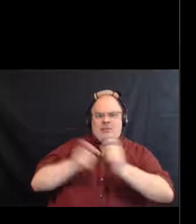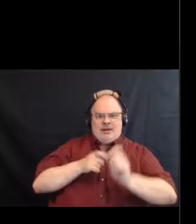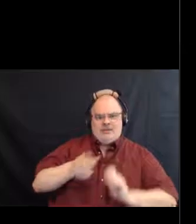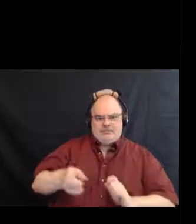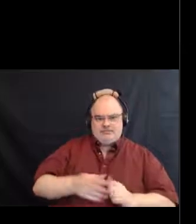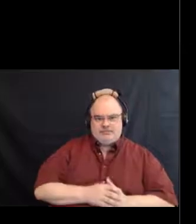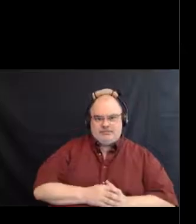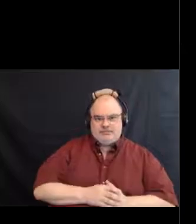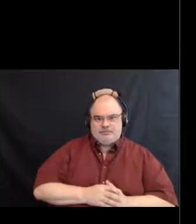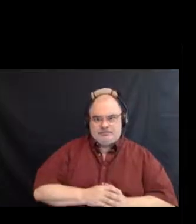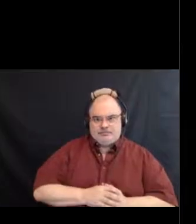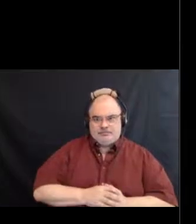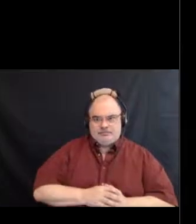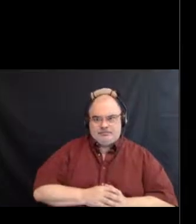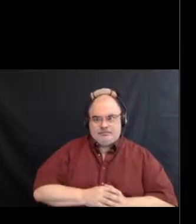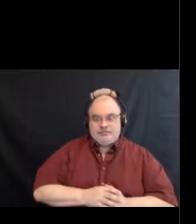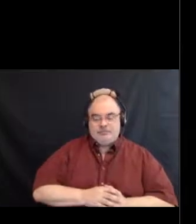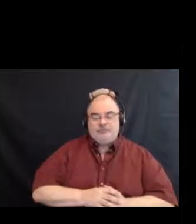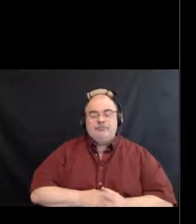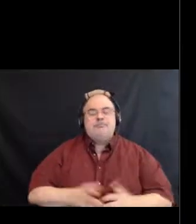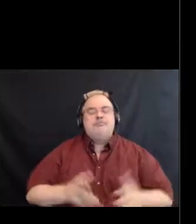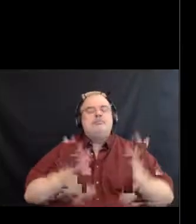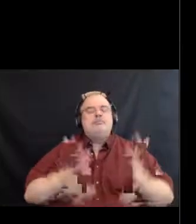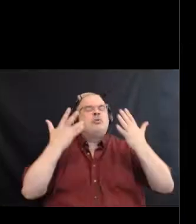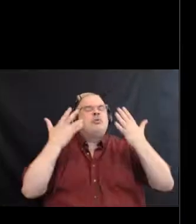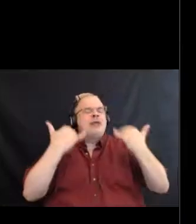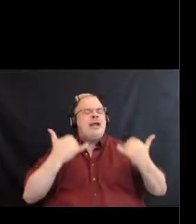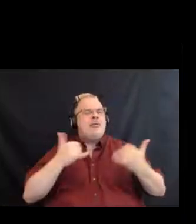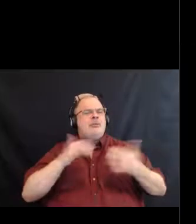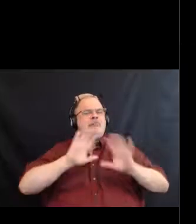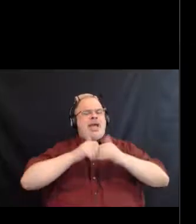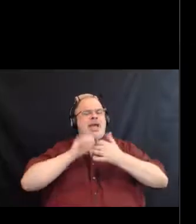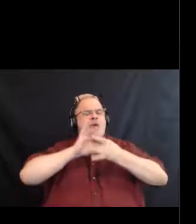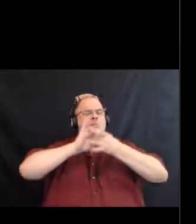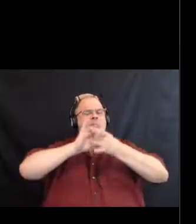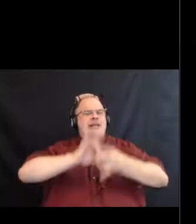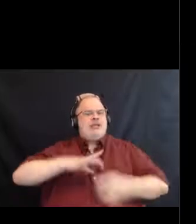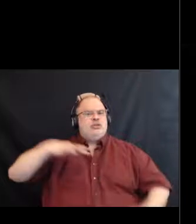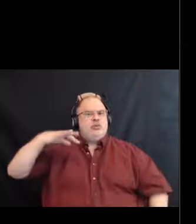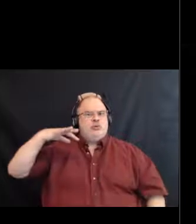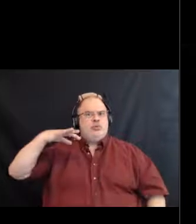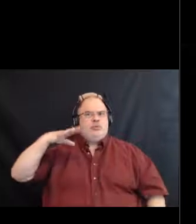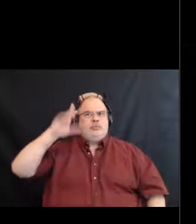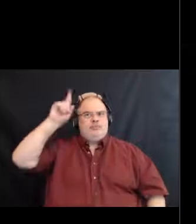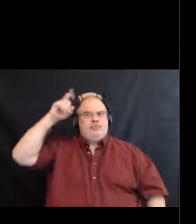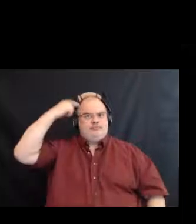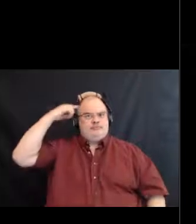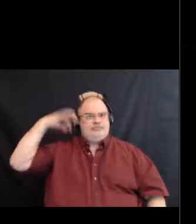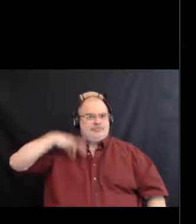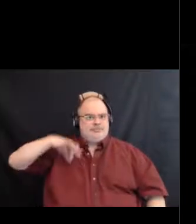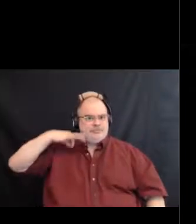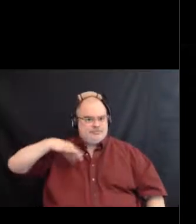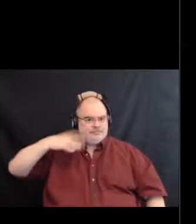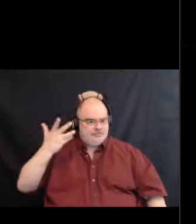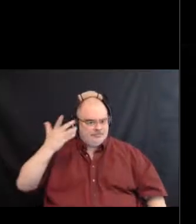Let's talk about how this works with public benefits. That's one of the big advantages of an ABLE account, is the ability